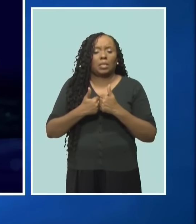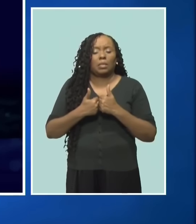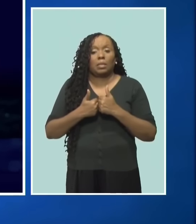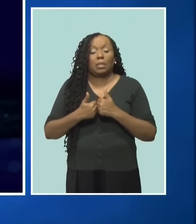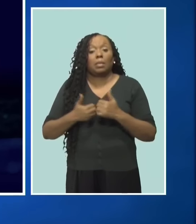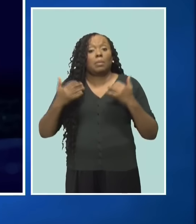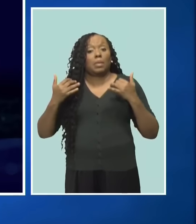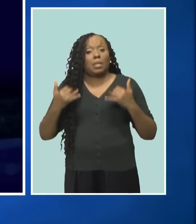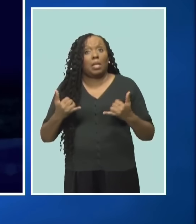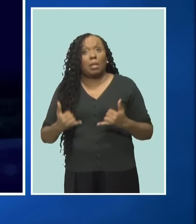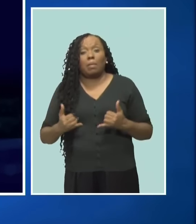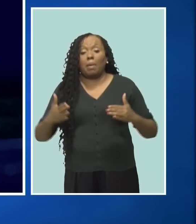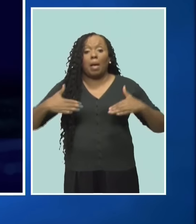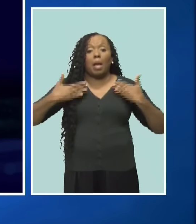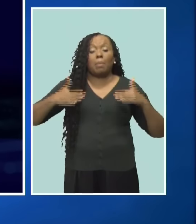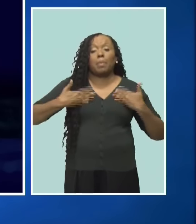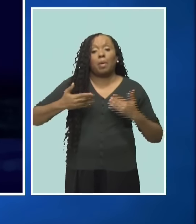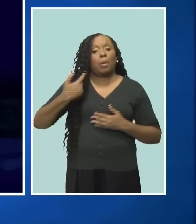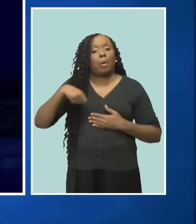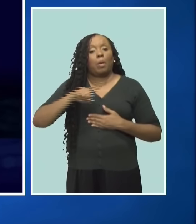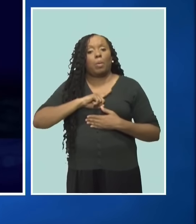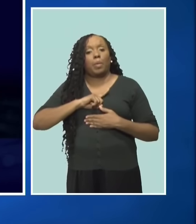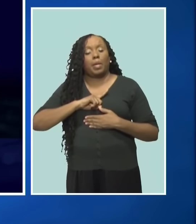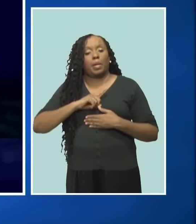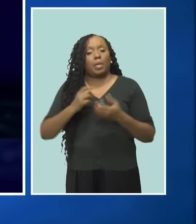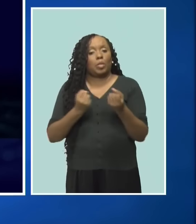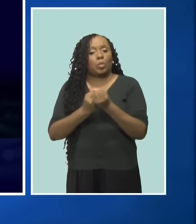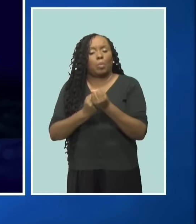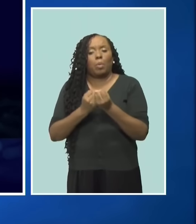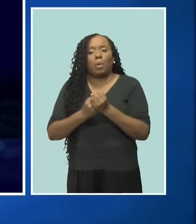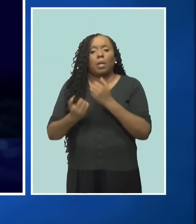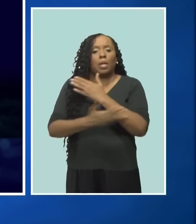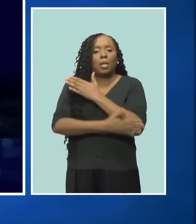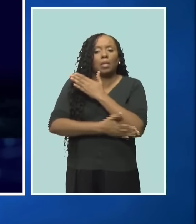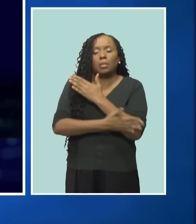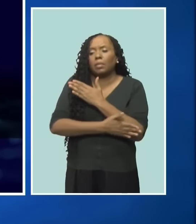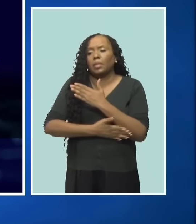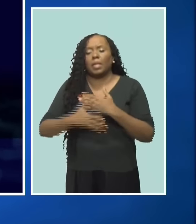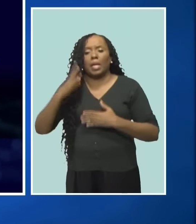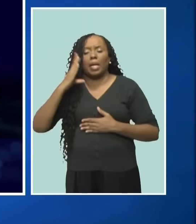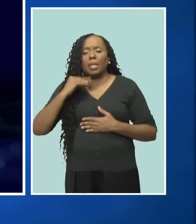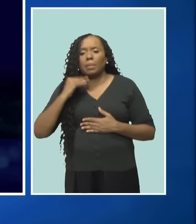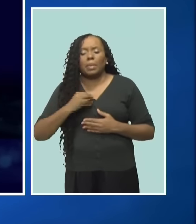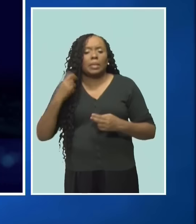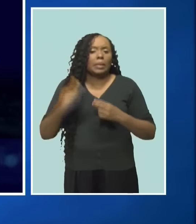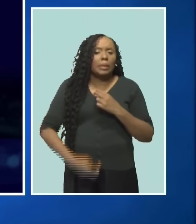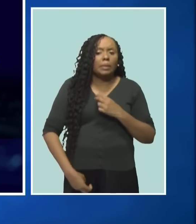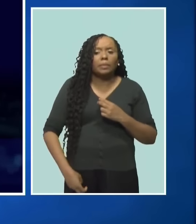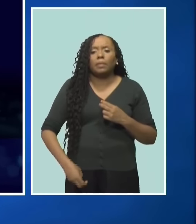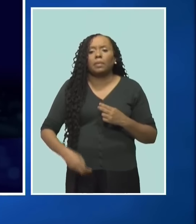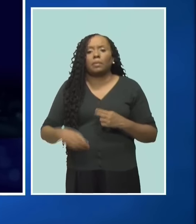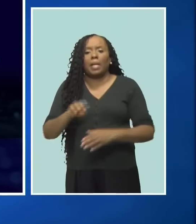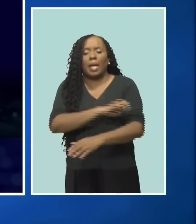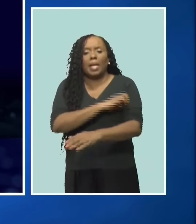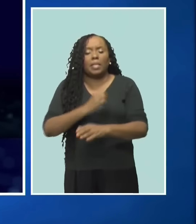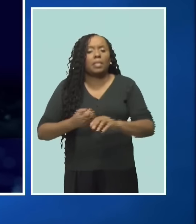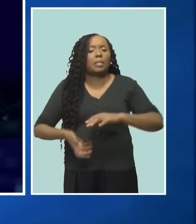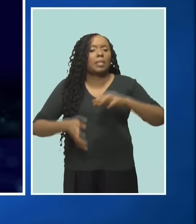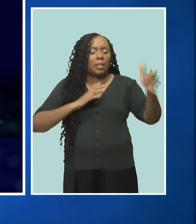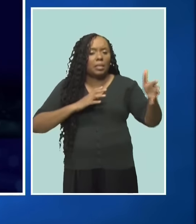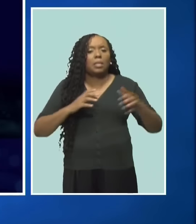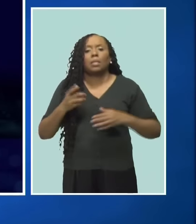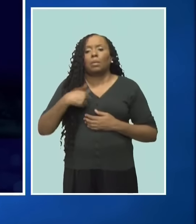solidarity and in support of those countries that are in energy crisis and have made a commitment here as well through individual bilateral